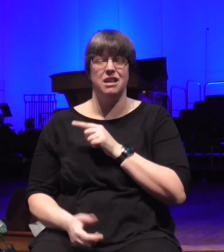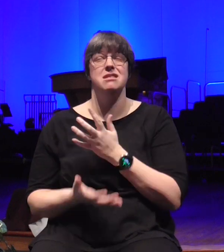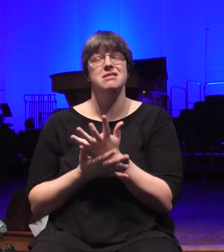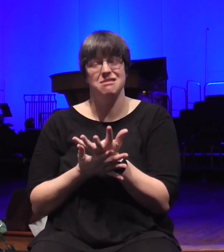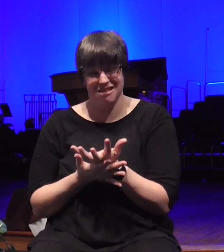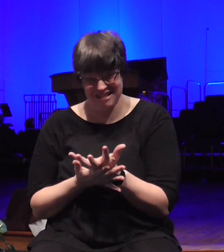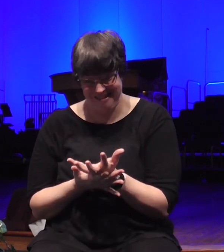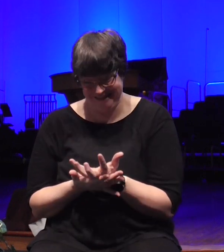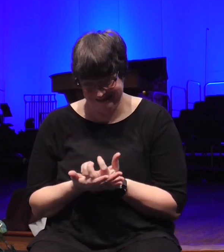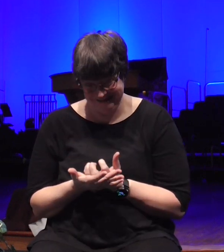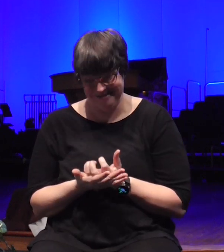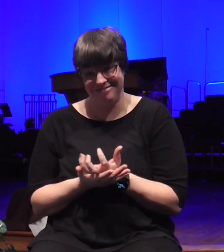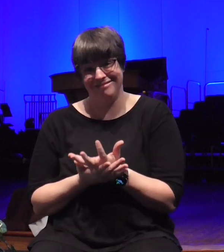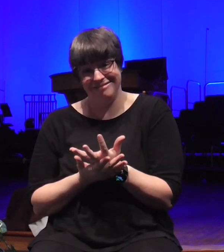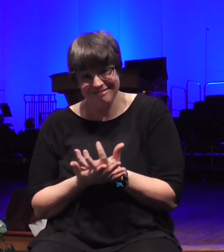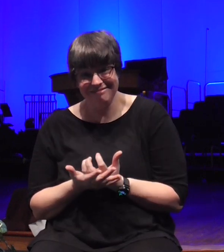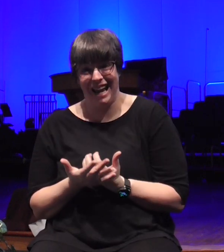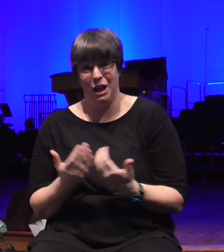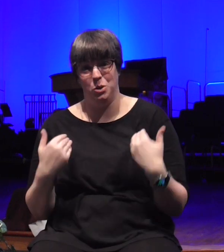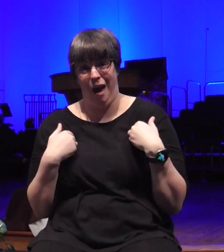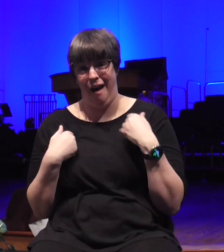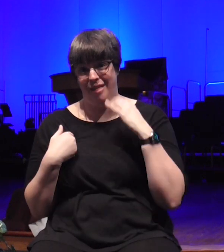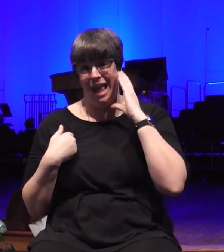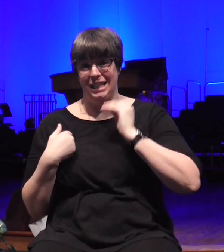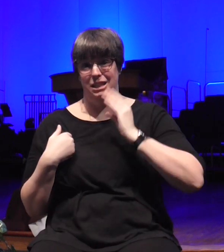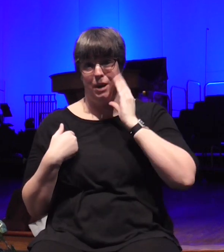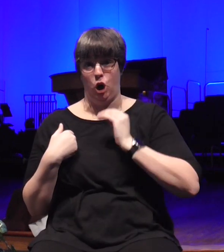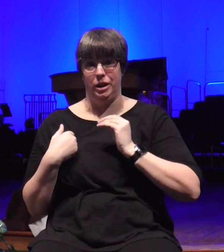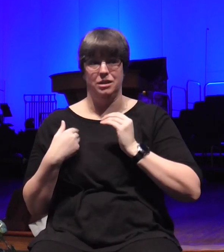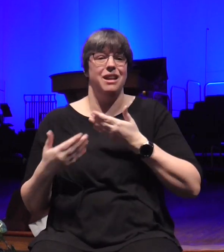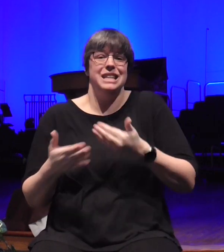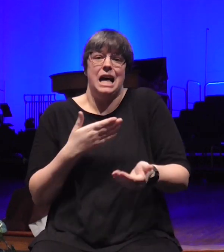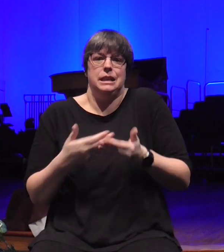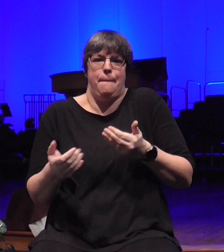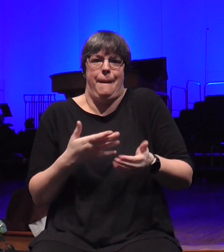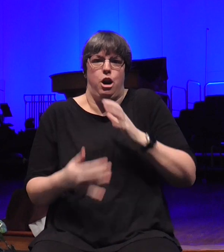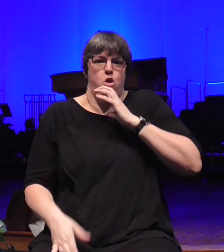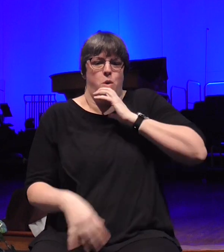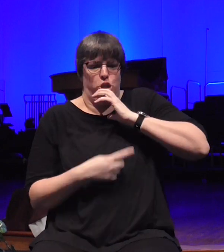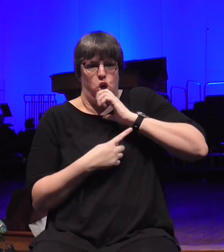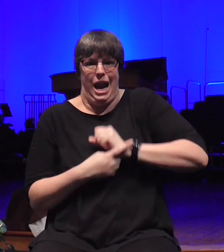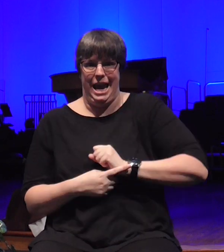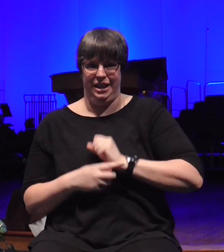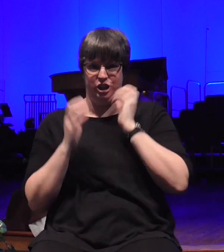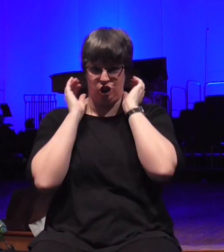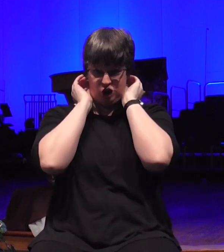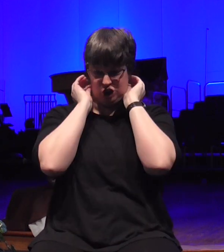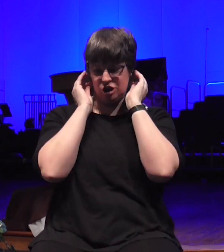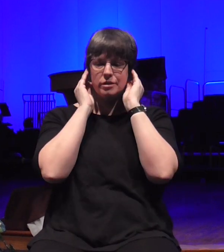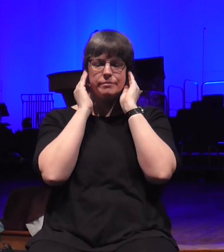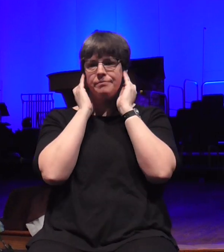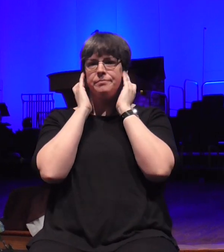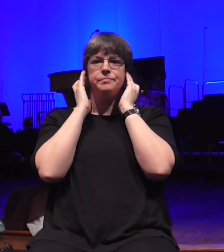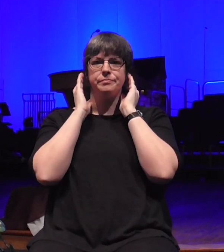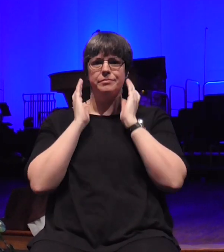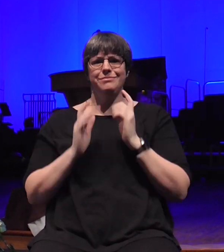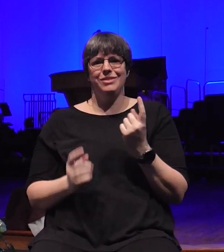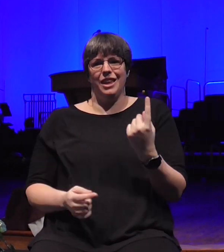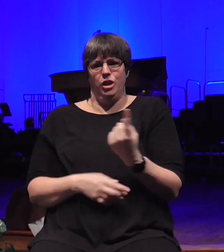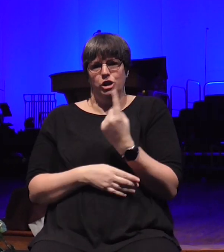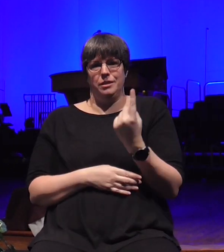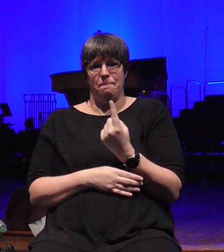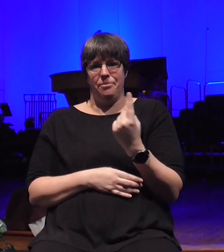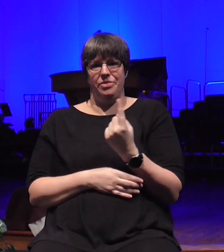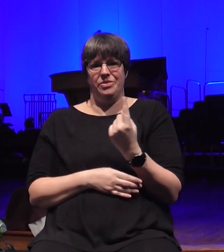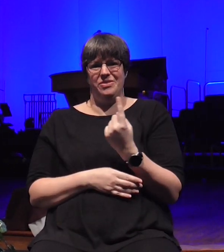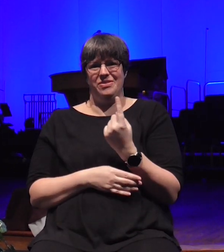to have that experience. I don't know what your age is, but it doesn't matter what your age is, what your belief systems are. There's something deep within that